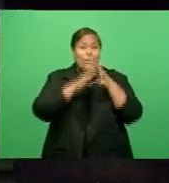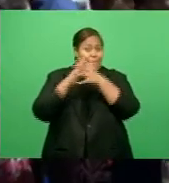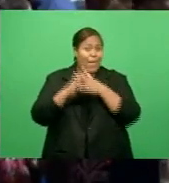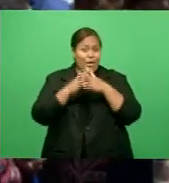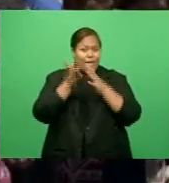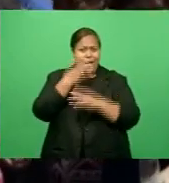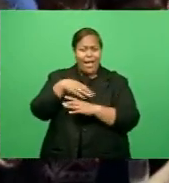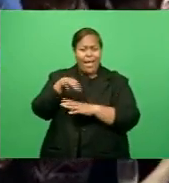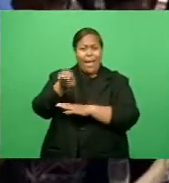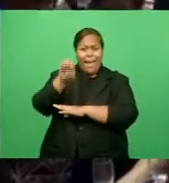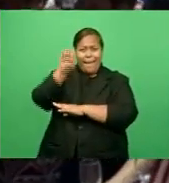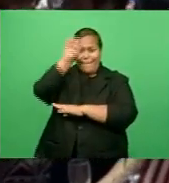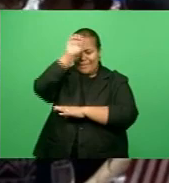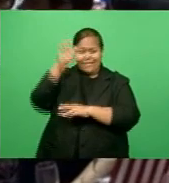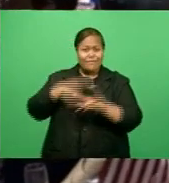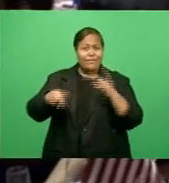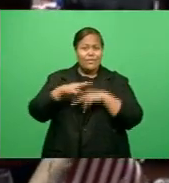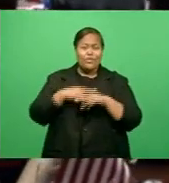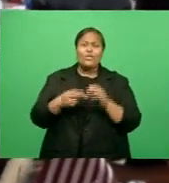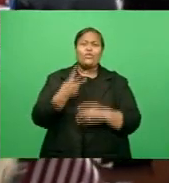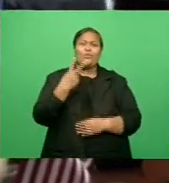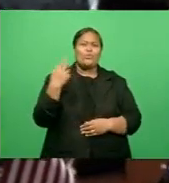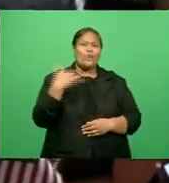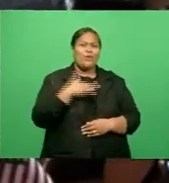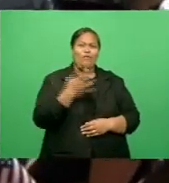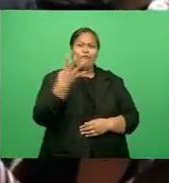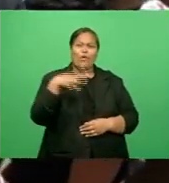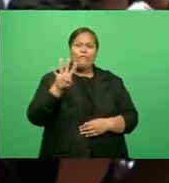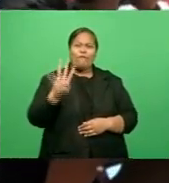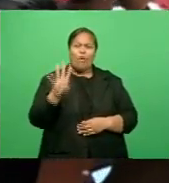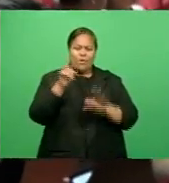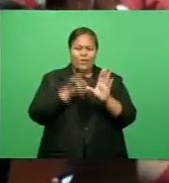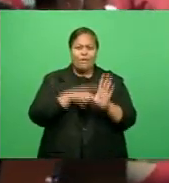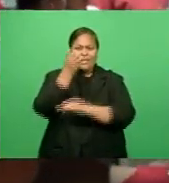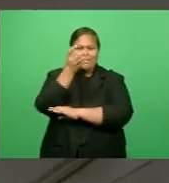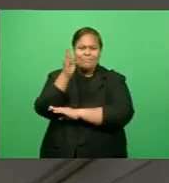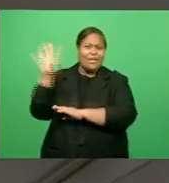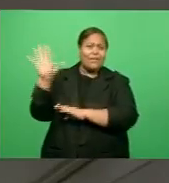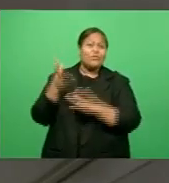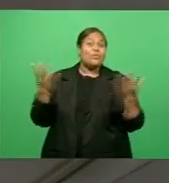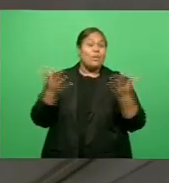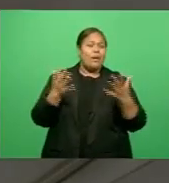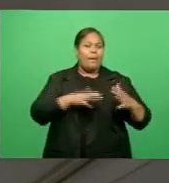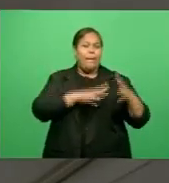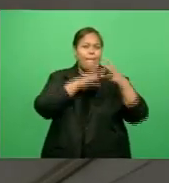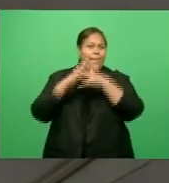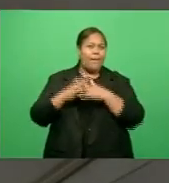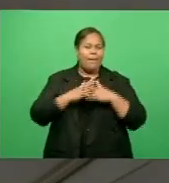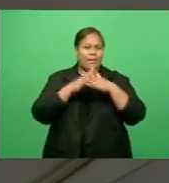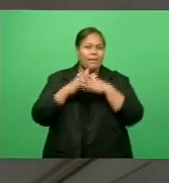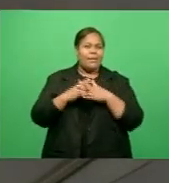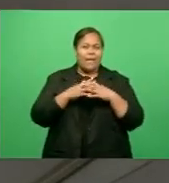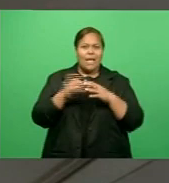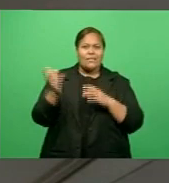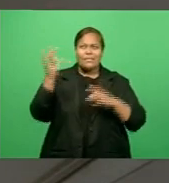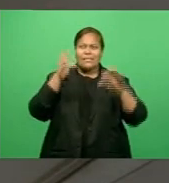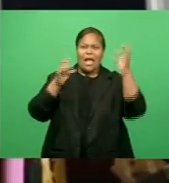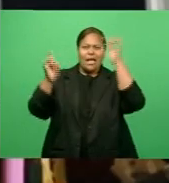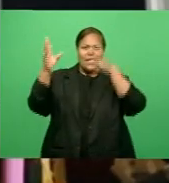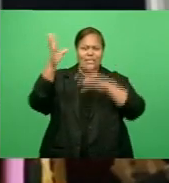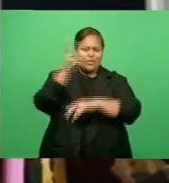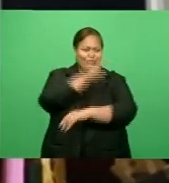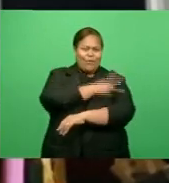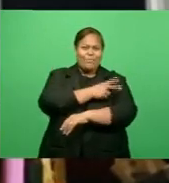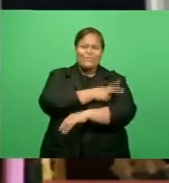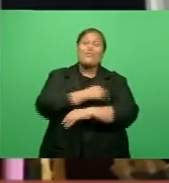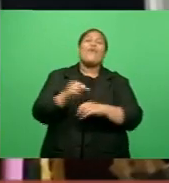marked 244 years of independence for the United States with the theme Stars and Stripes Forever.